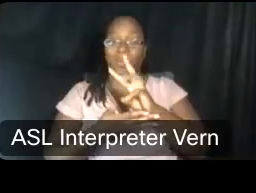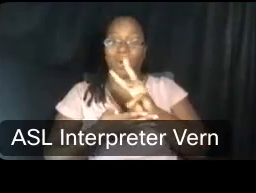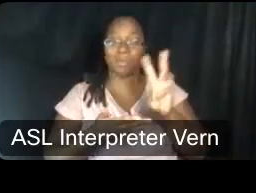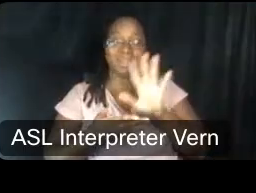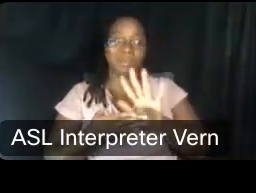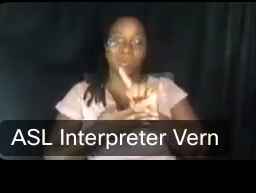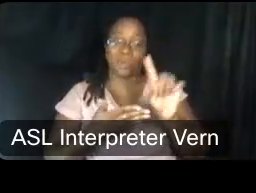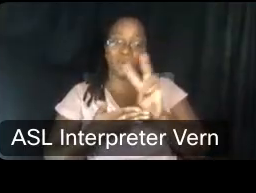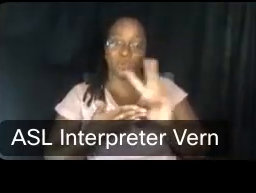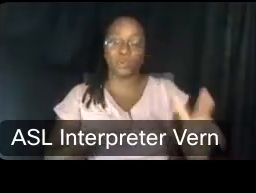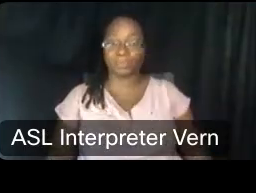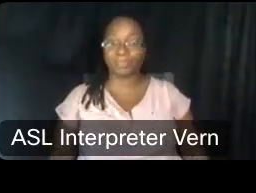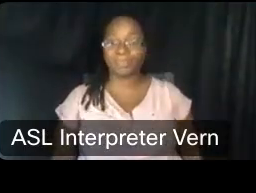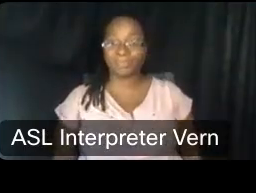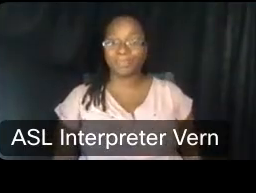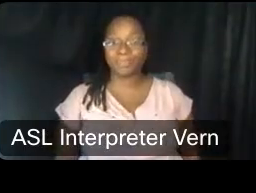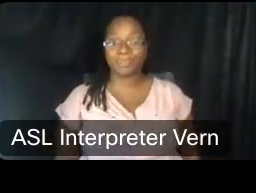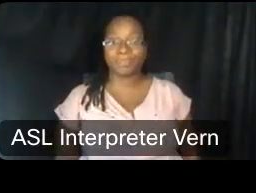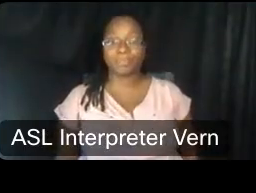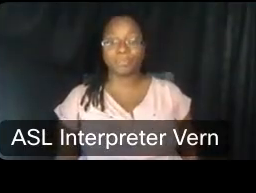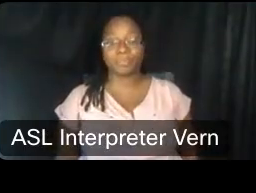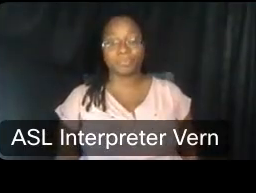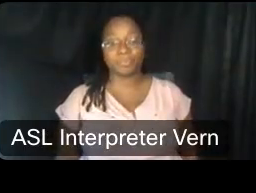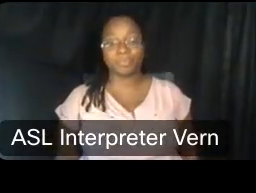so. And the slides will be shared with it.